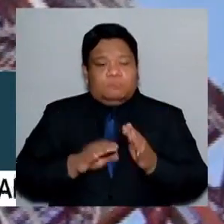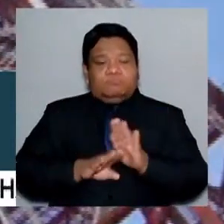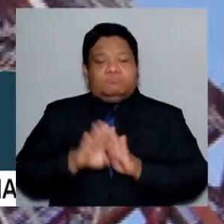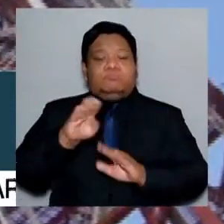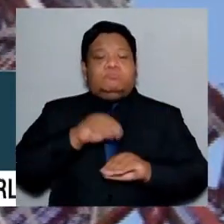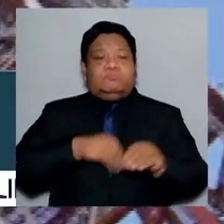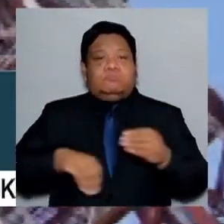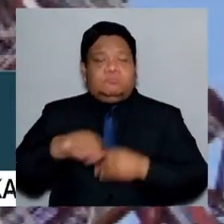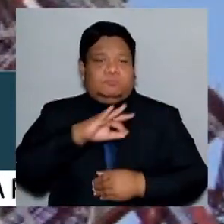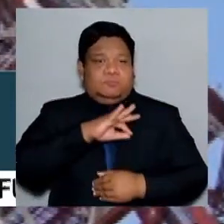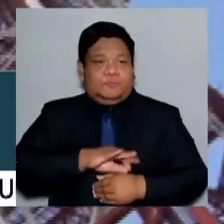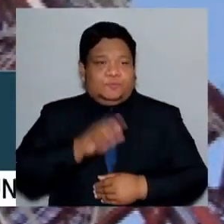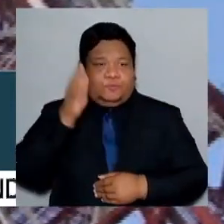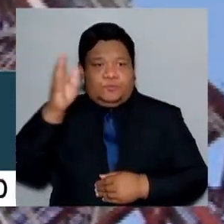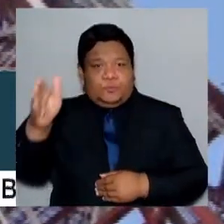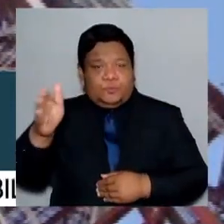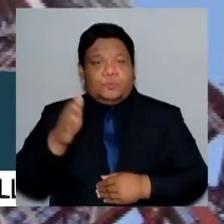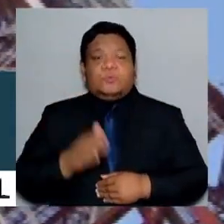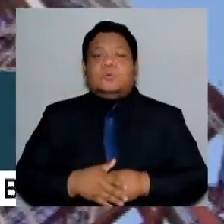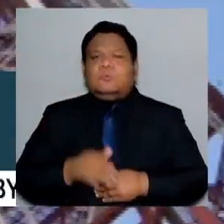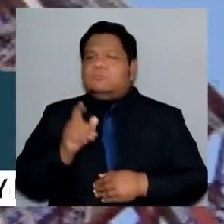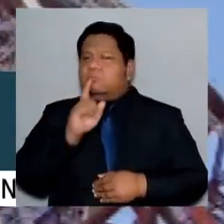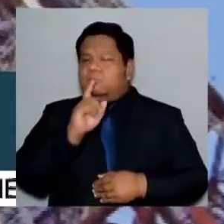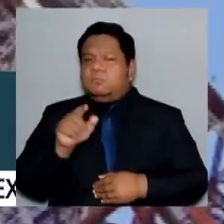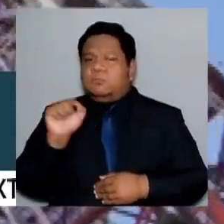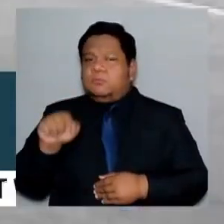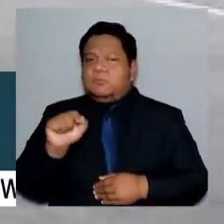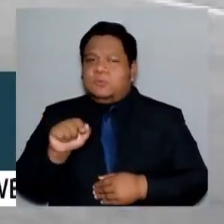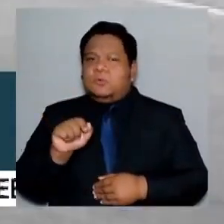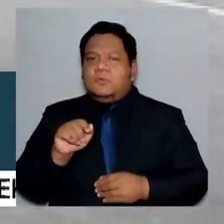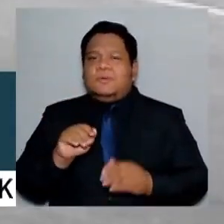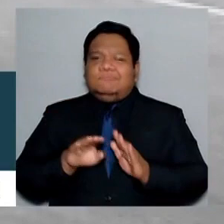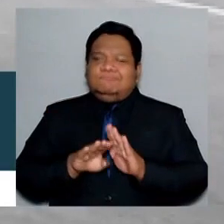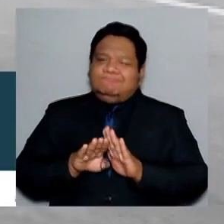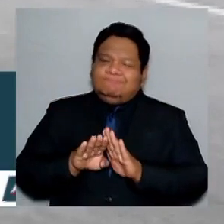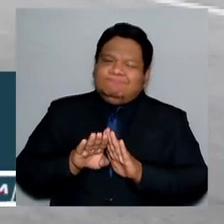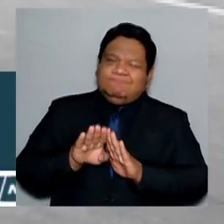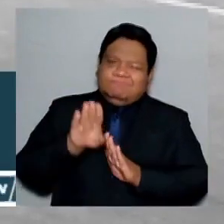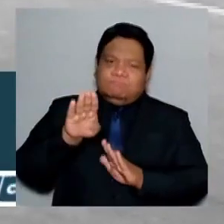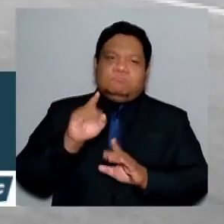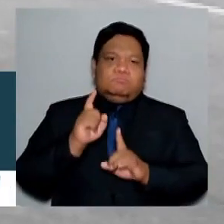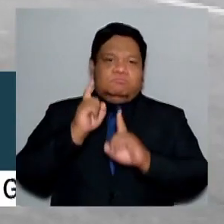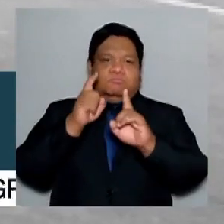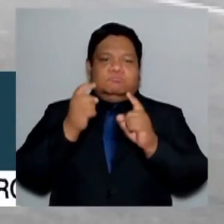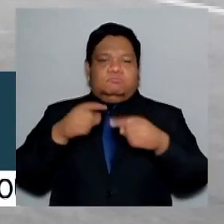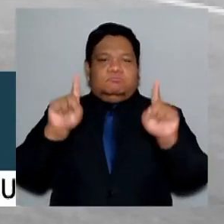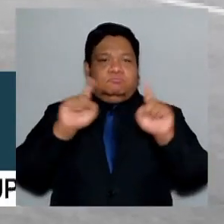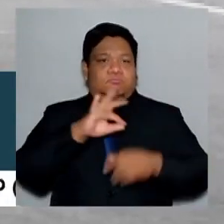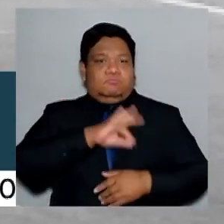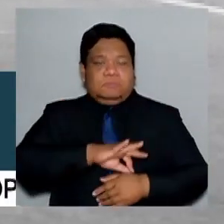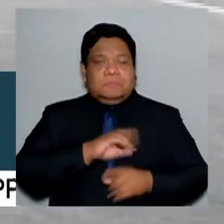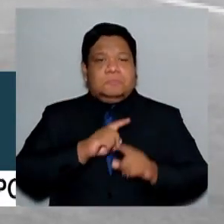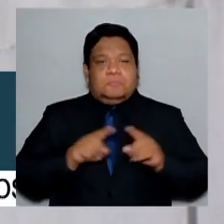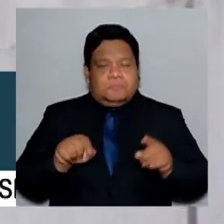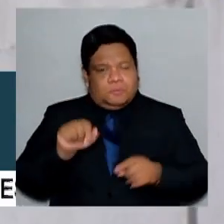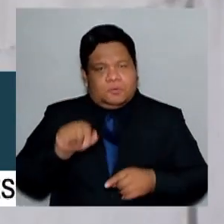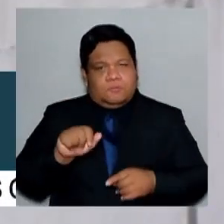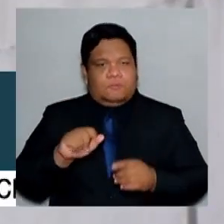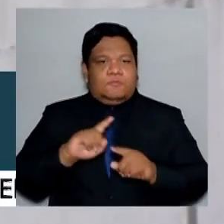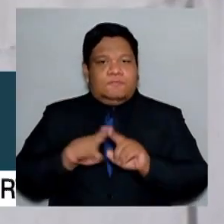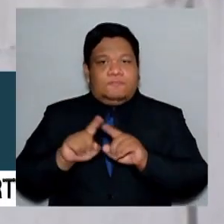near future, saying it will be an uphill climb to profitability. But it has shed off assets that are no longer